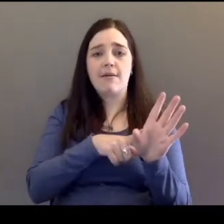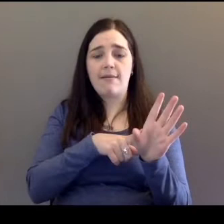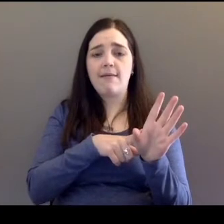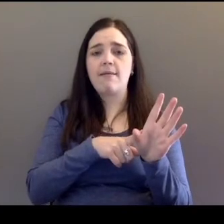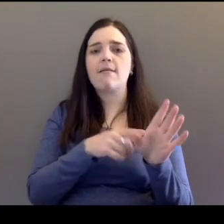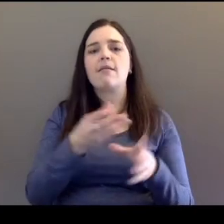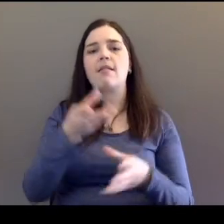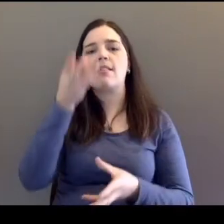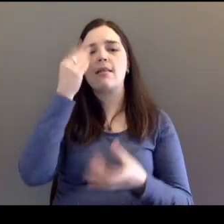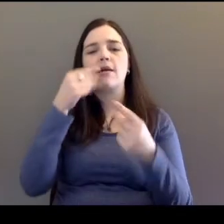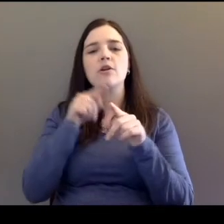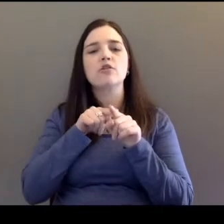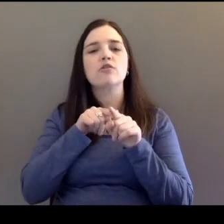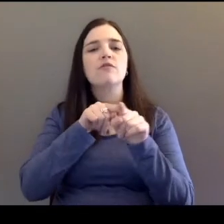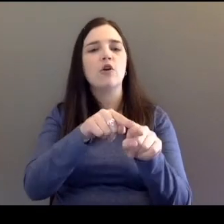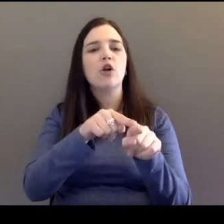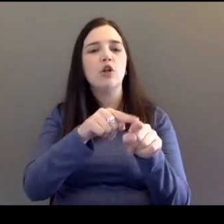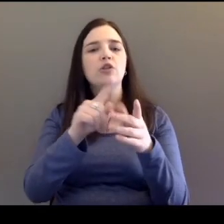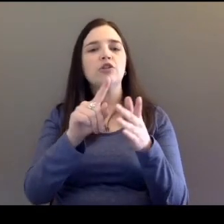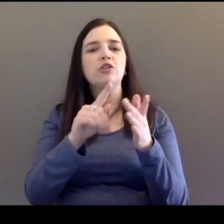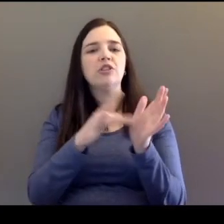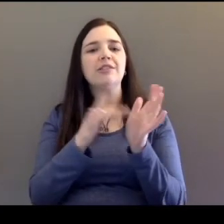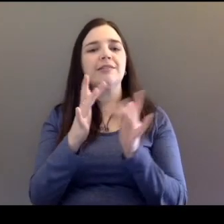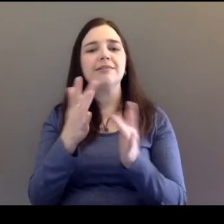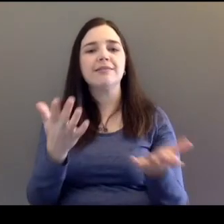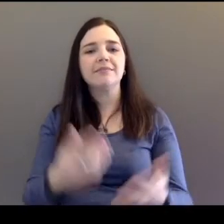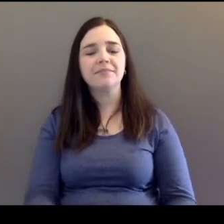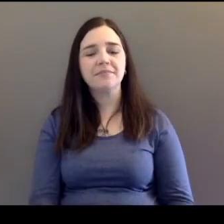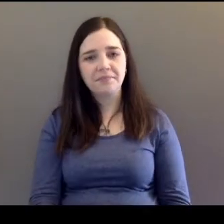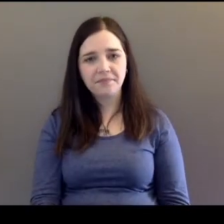learning to follow Jesus,